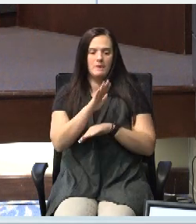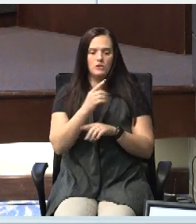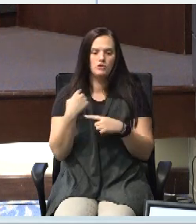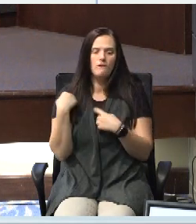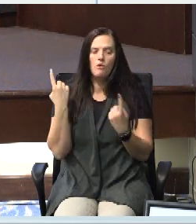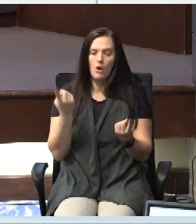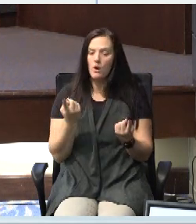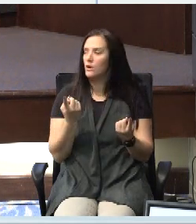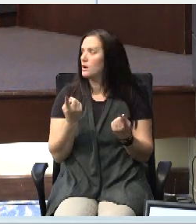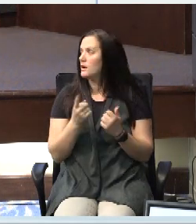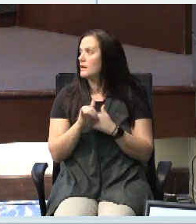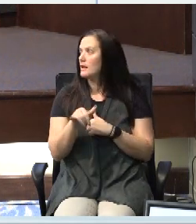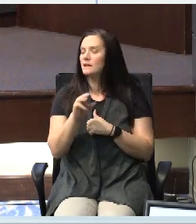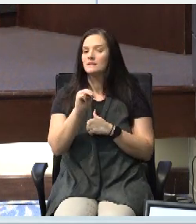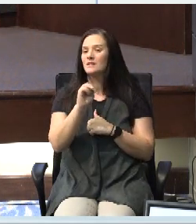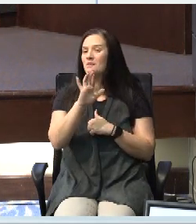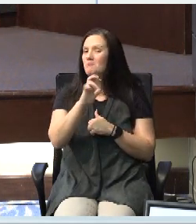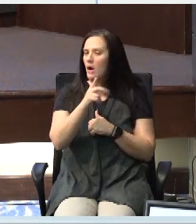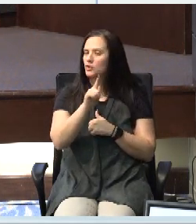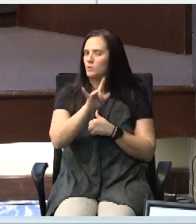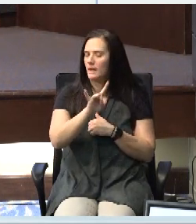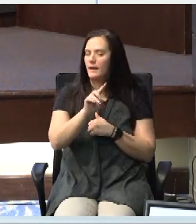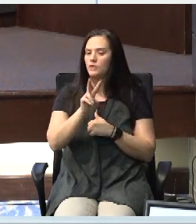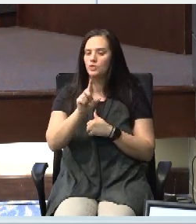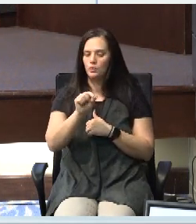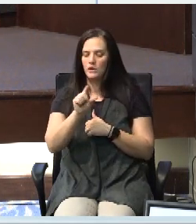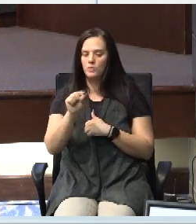is of March 28, 2022.